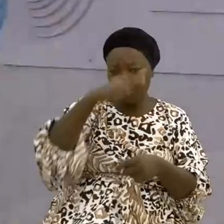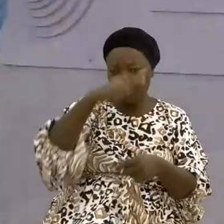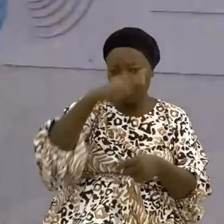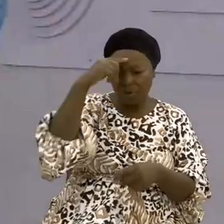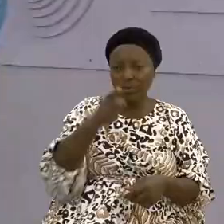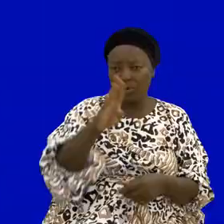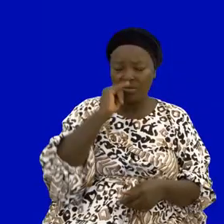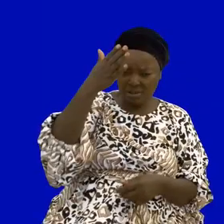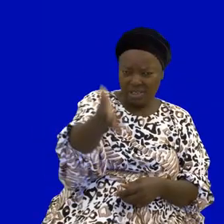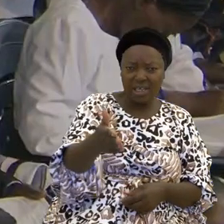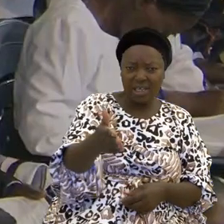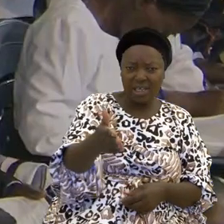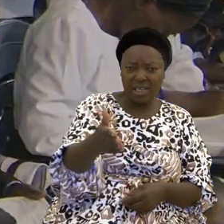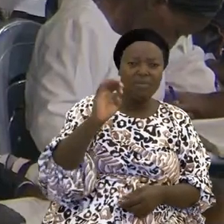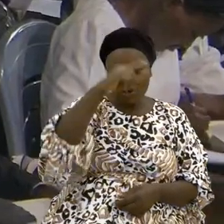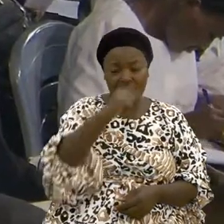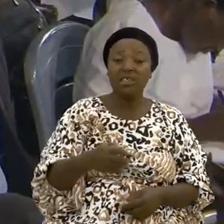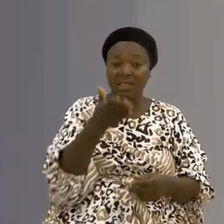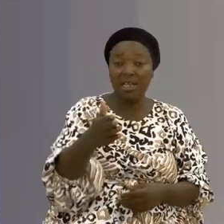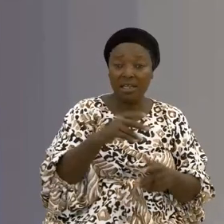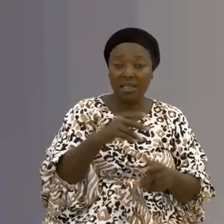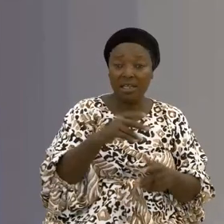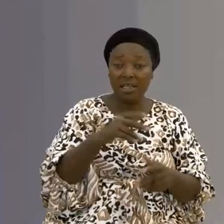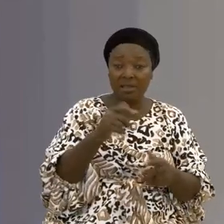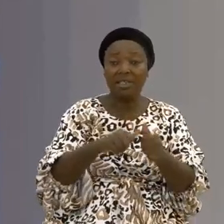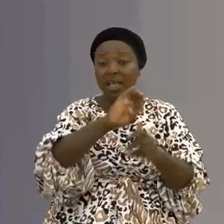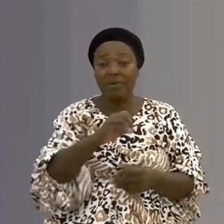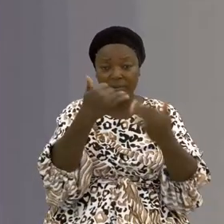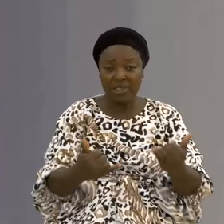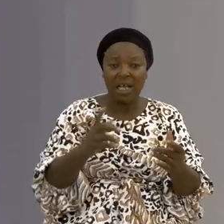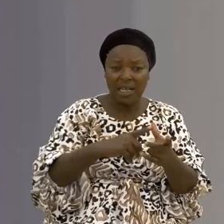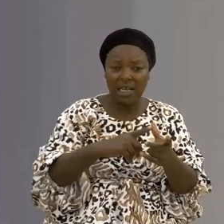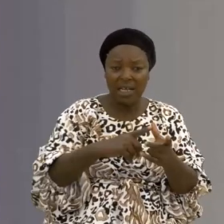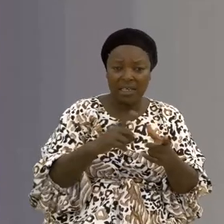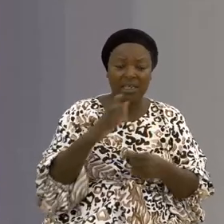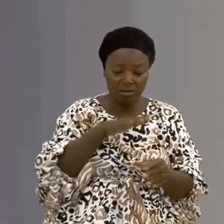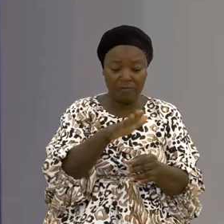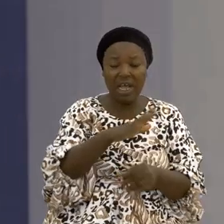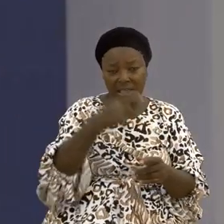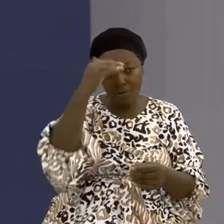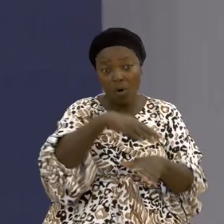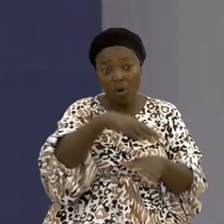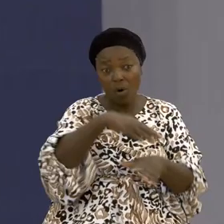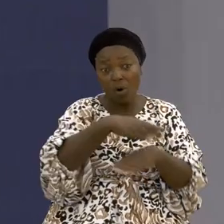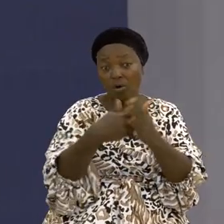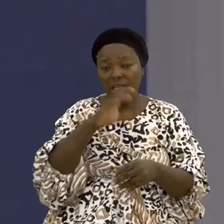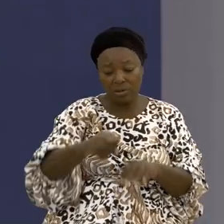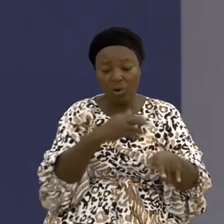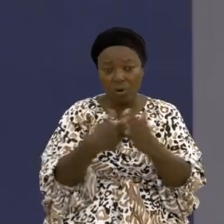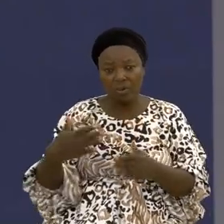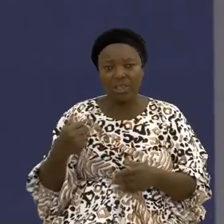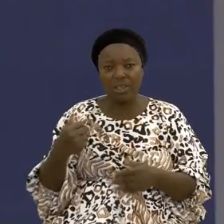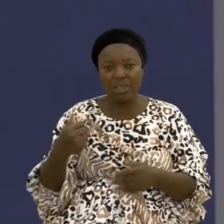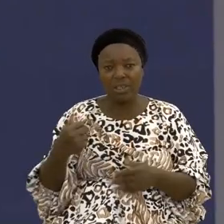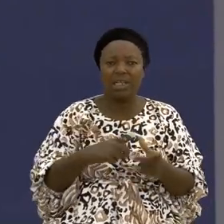there, is omnipresent, is omnipotent, is omniscient, and he knows all things and he can do all things,